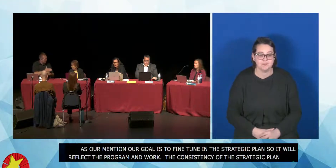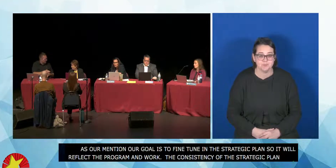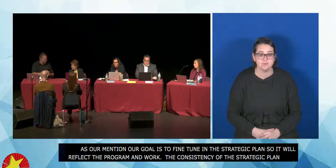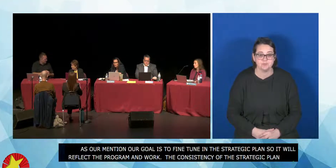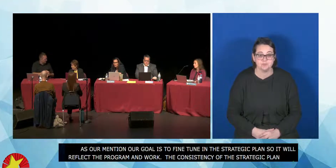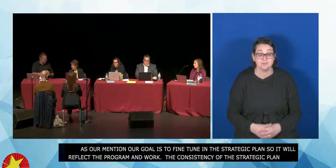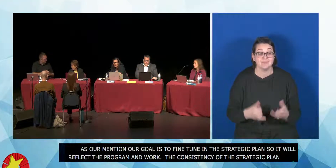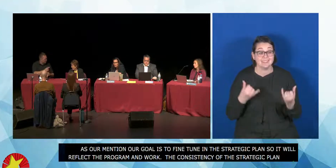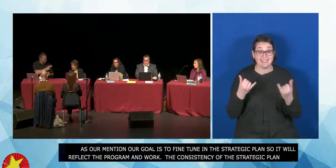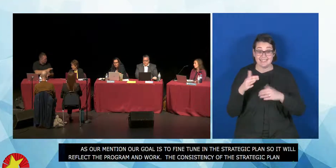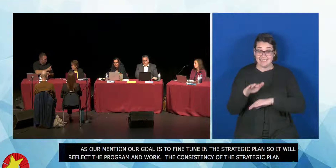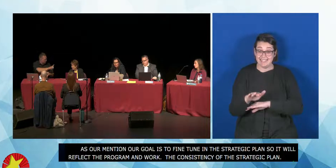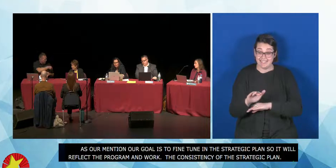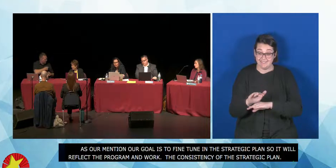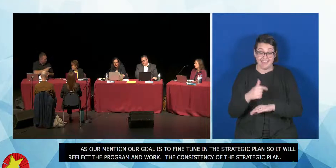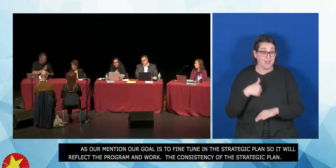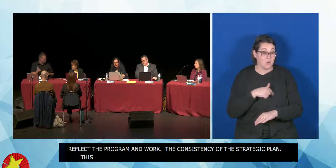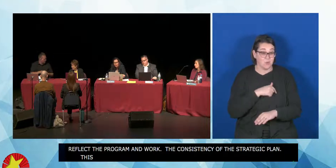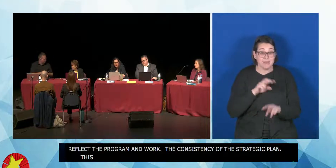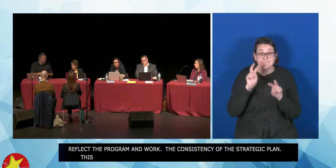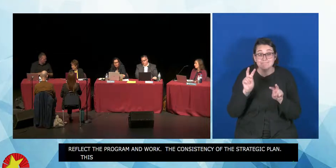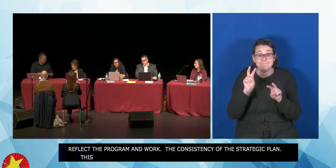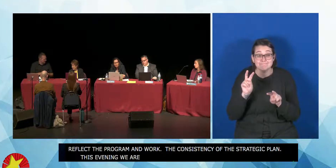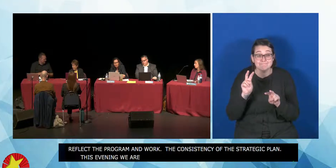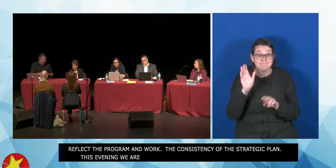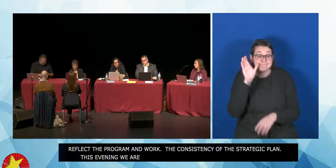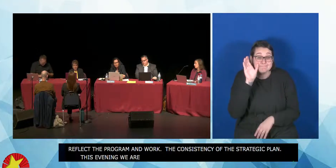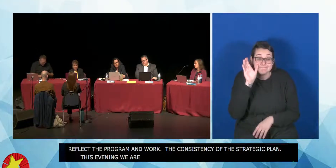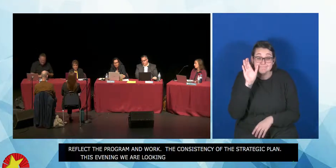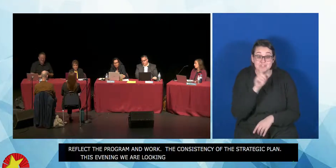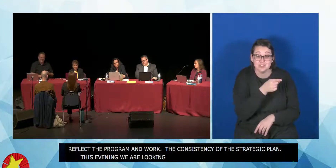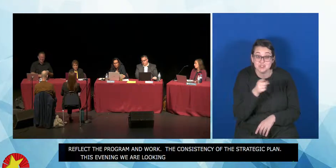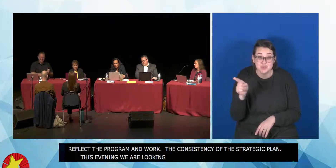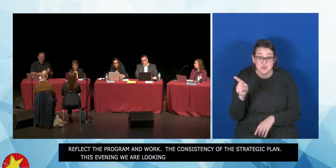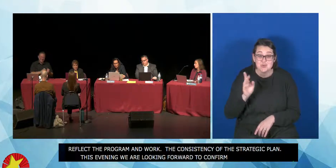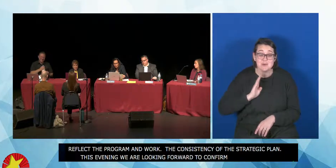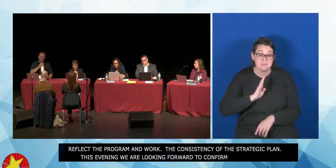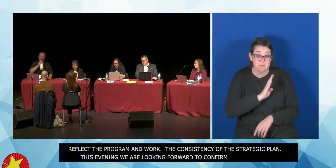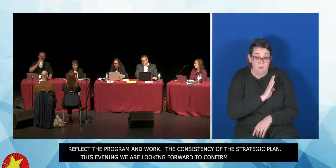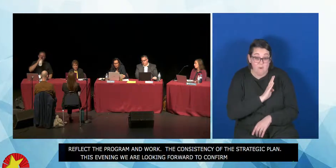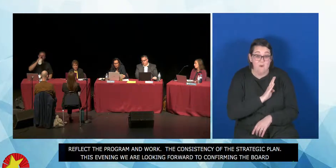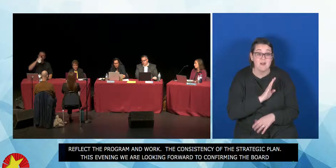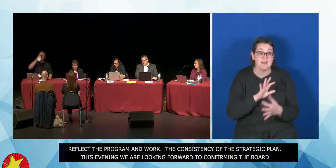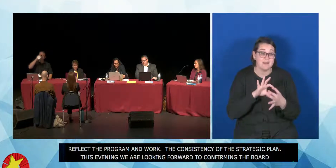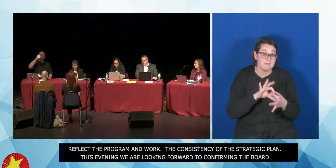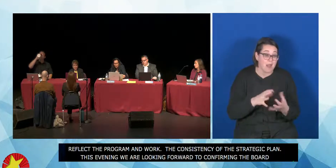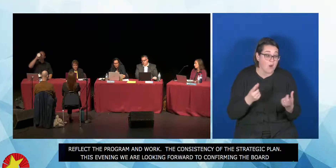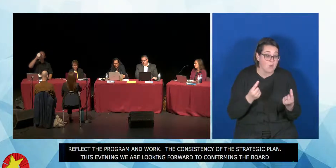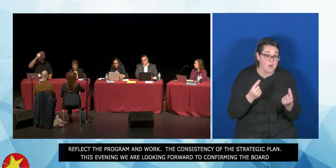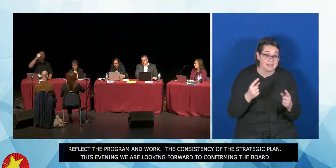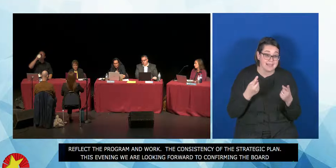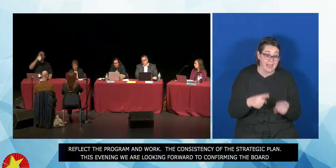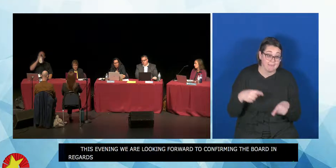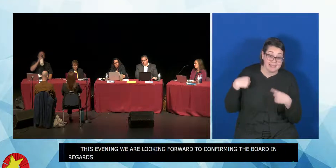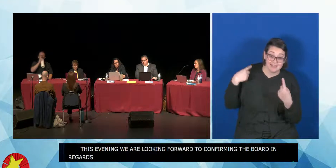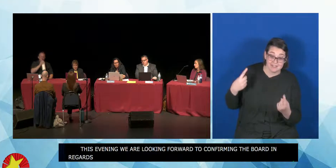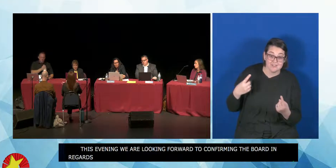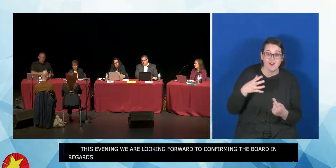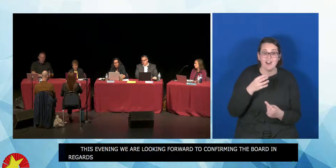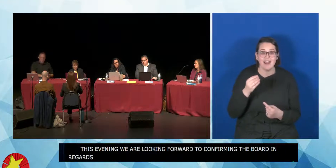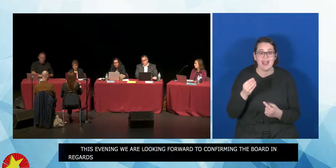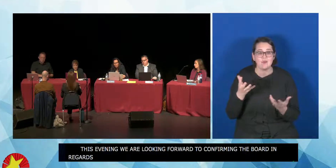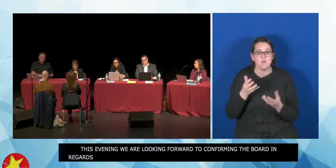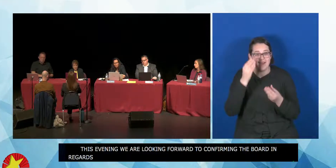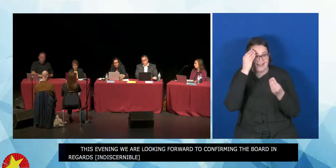This evening, we are really looking forward to hearing from you, the board, in regards to what has been done thus far and the information that's